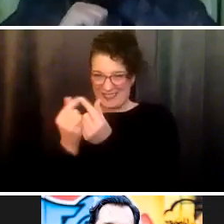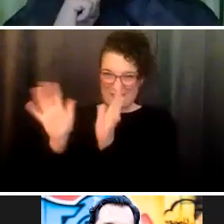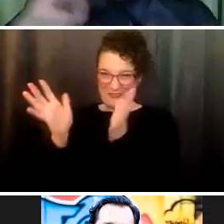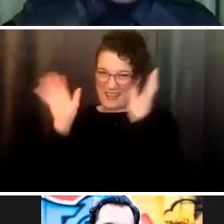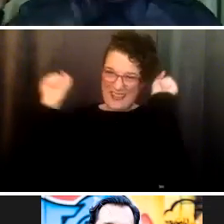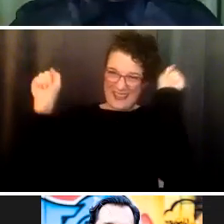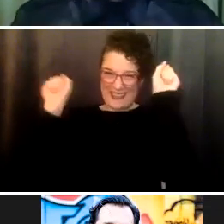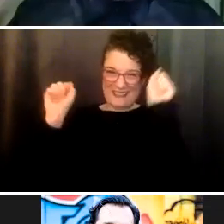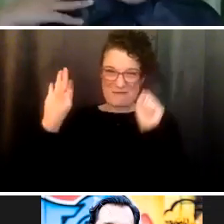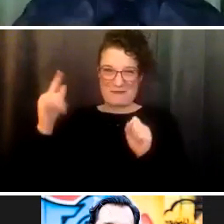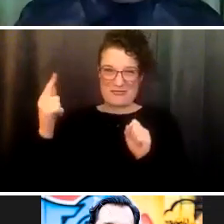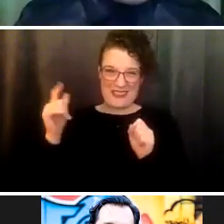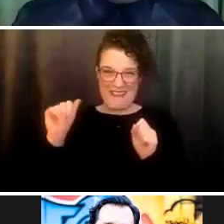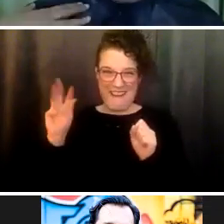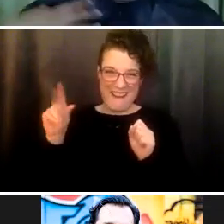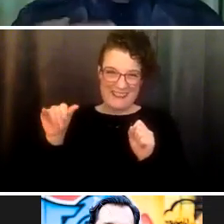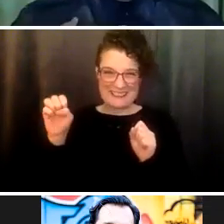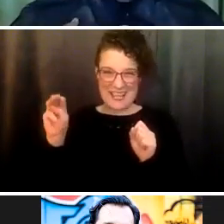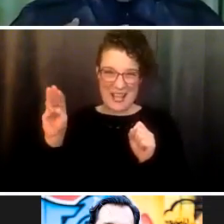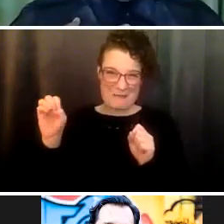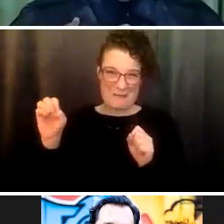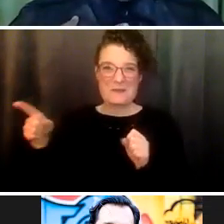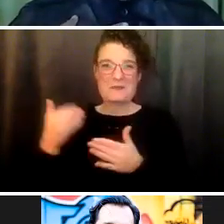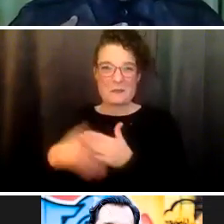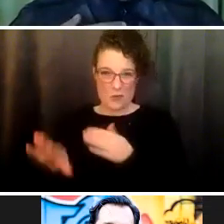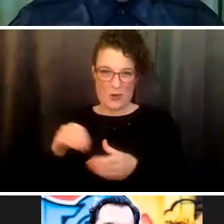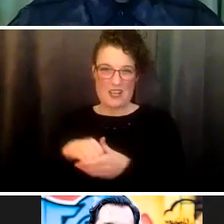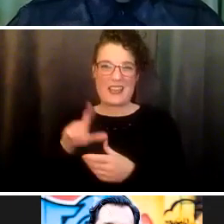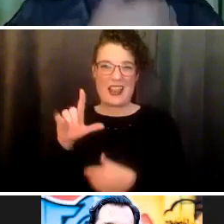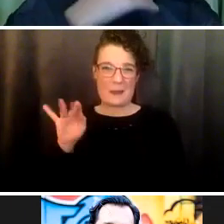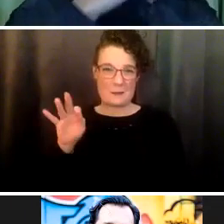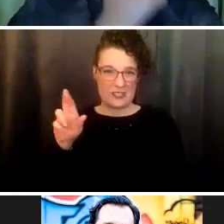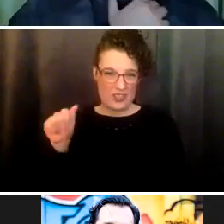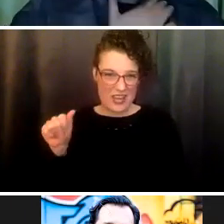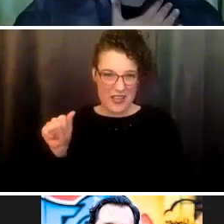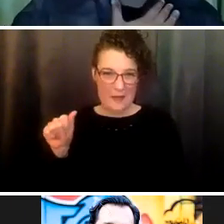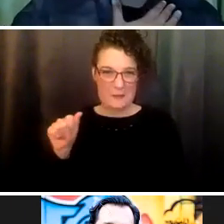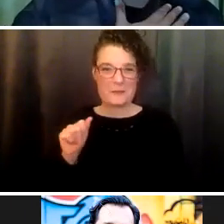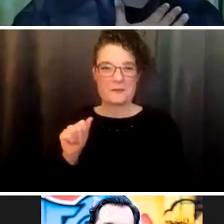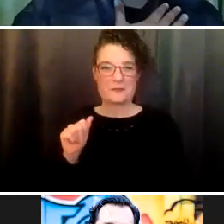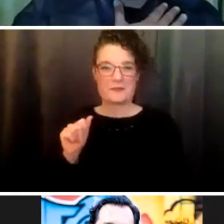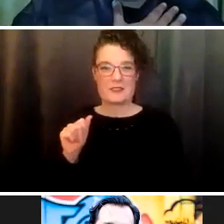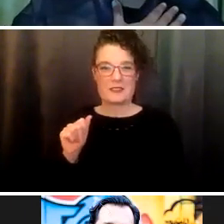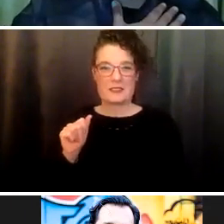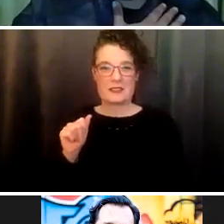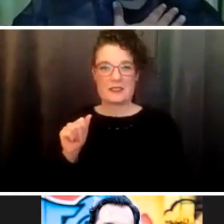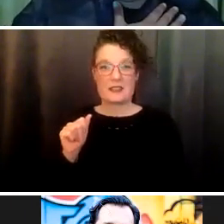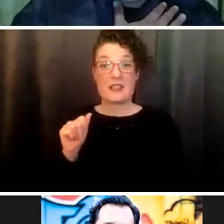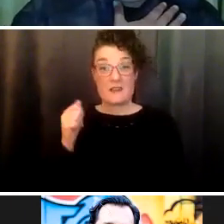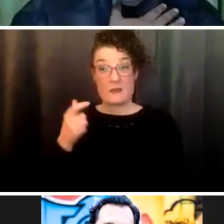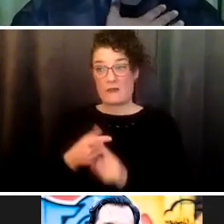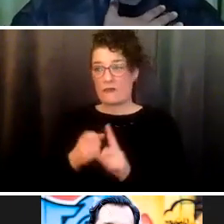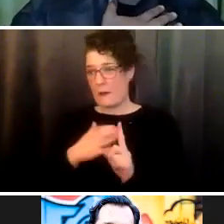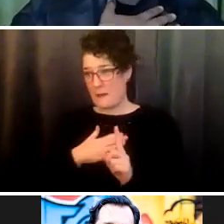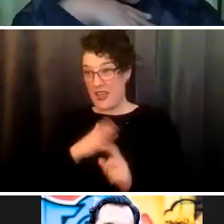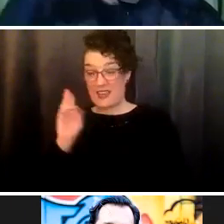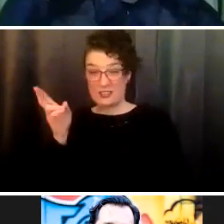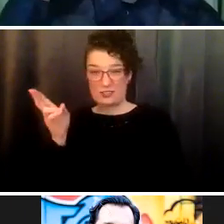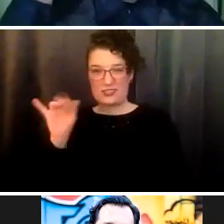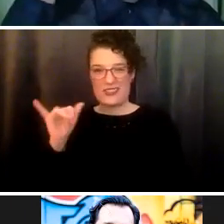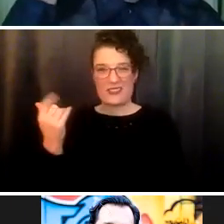awesome, was born in Liberia. But that part of my history is something that's like kind of was